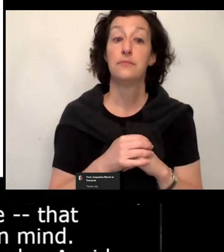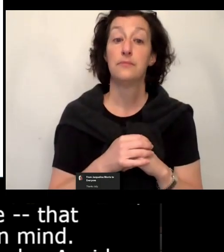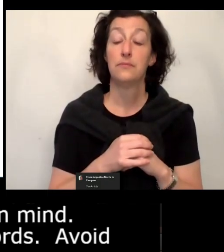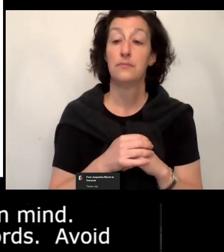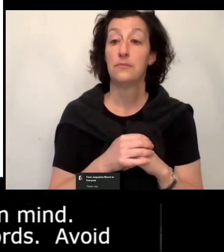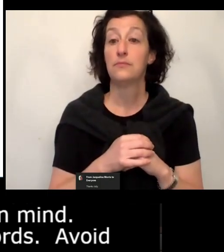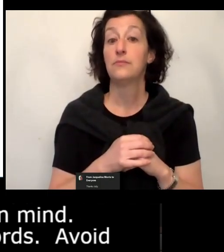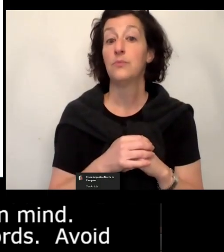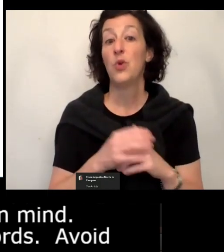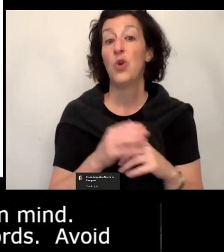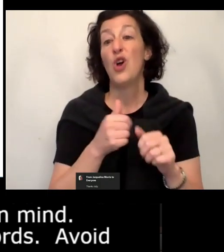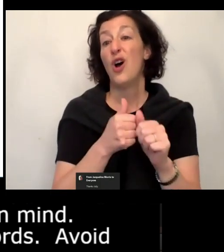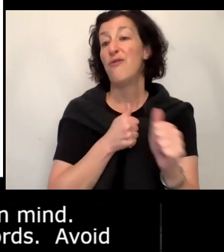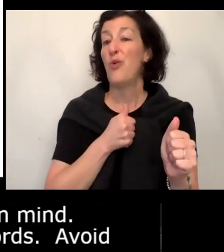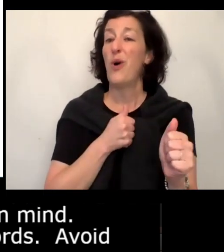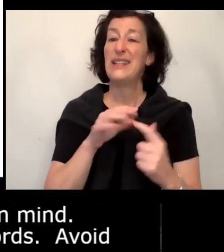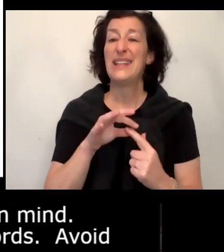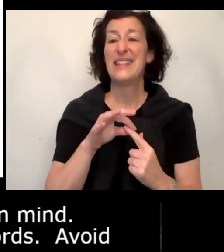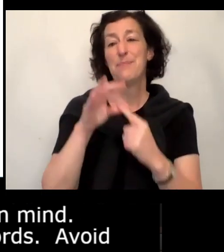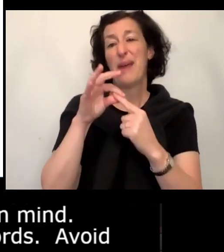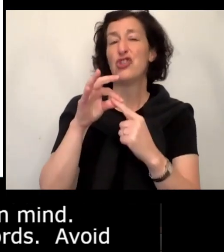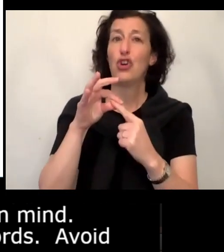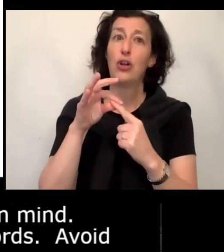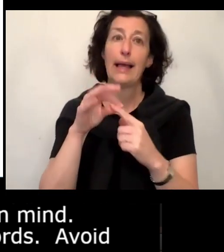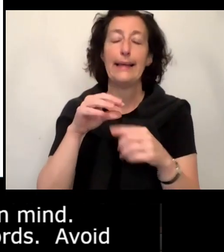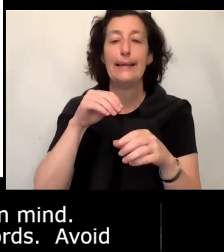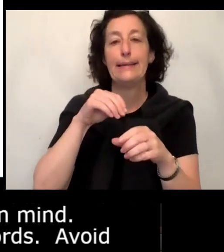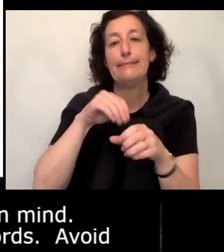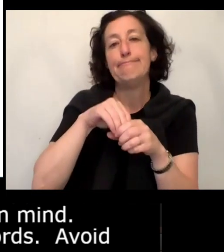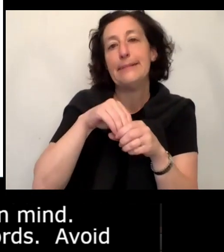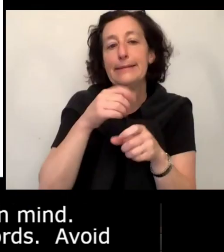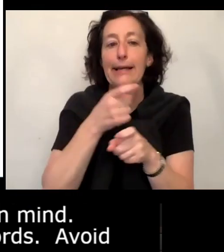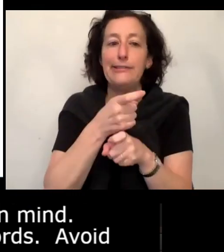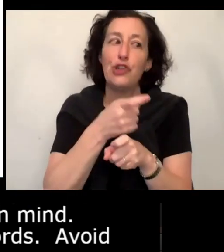and jargon and inside jokes.